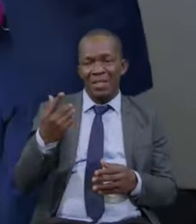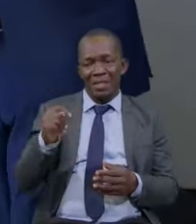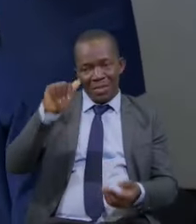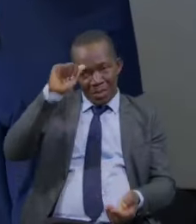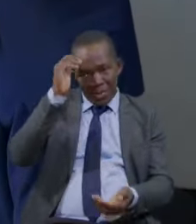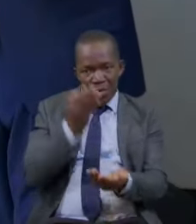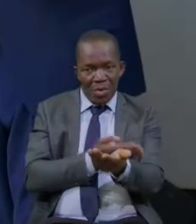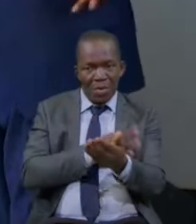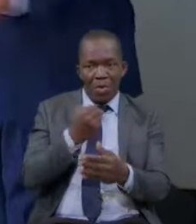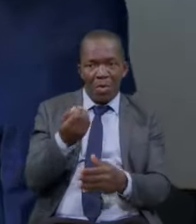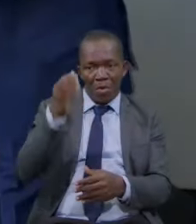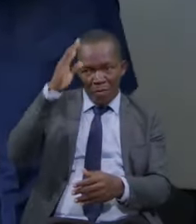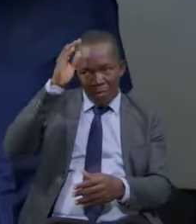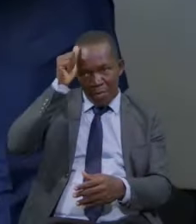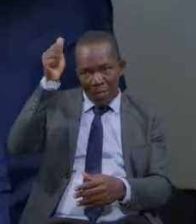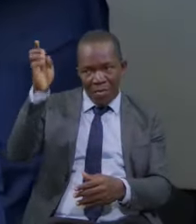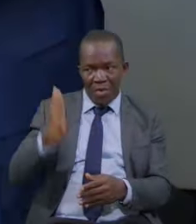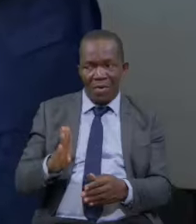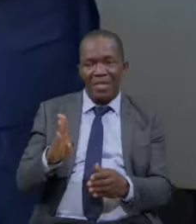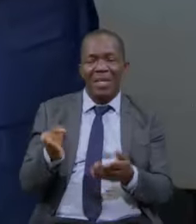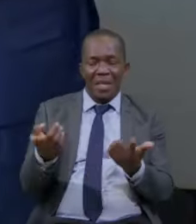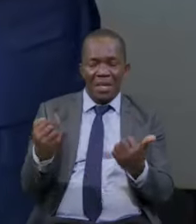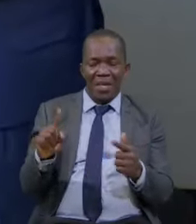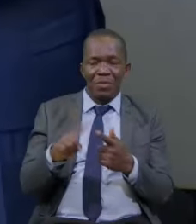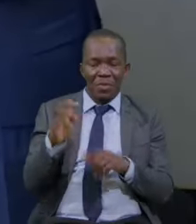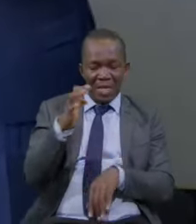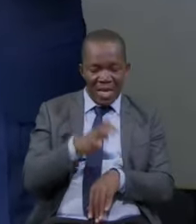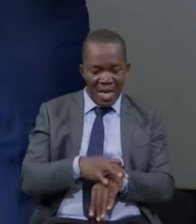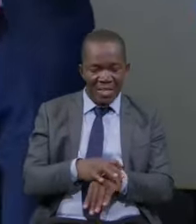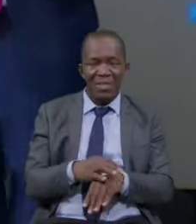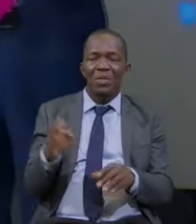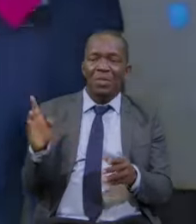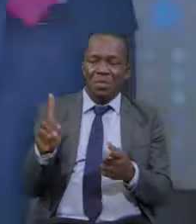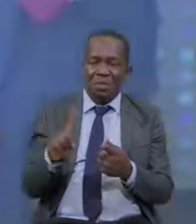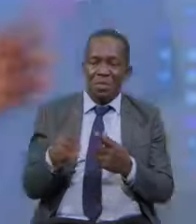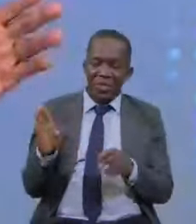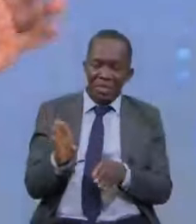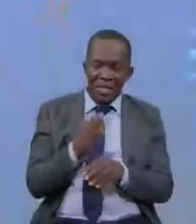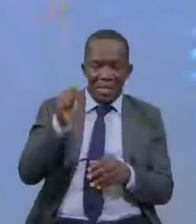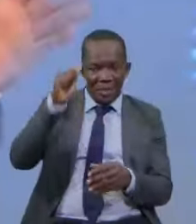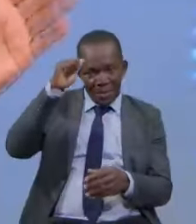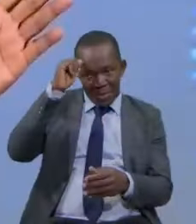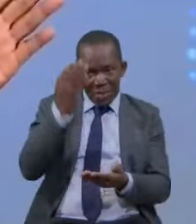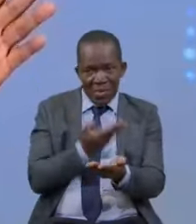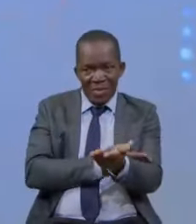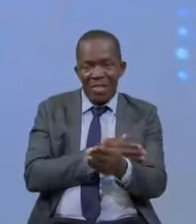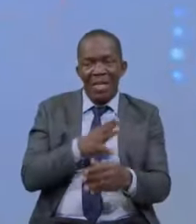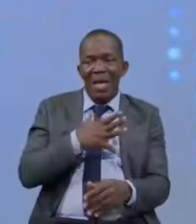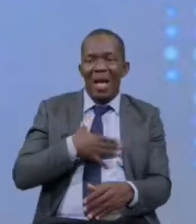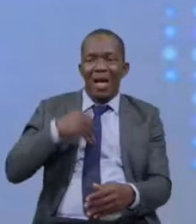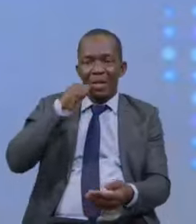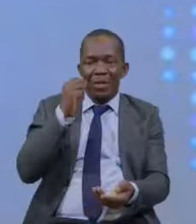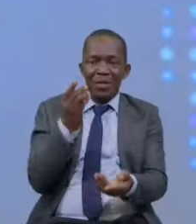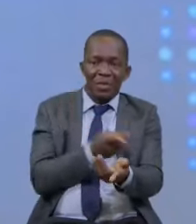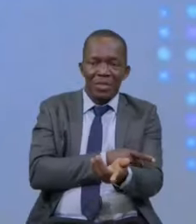earth to take sons and daughters of men and make them live like